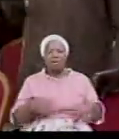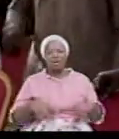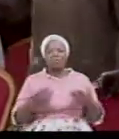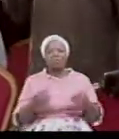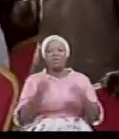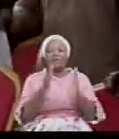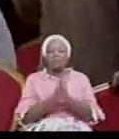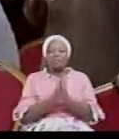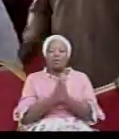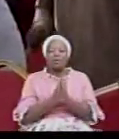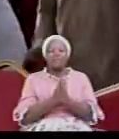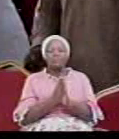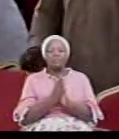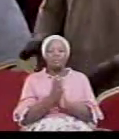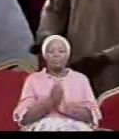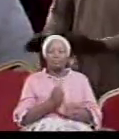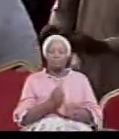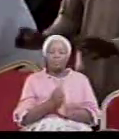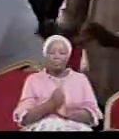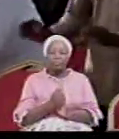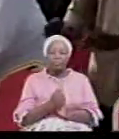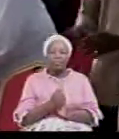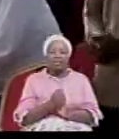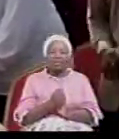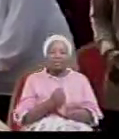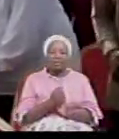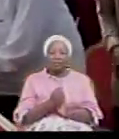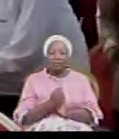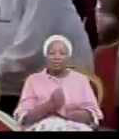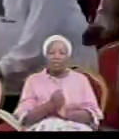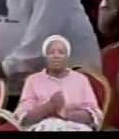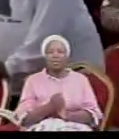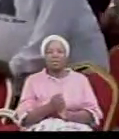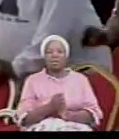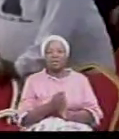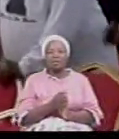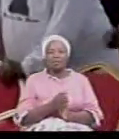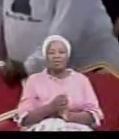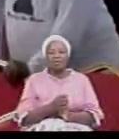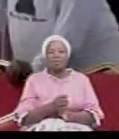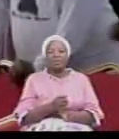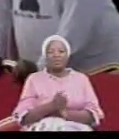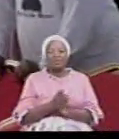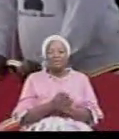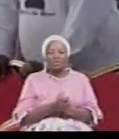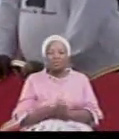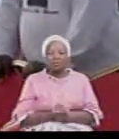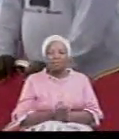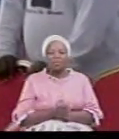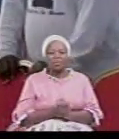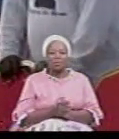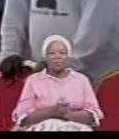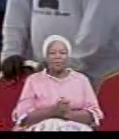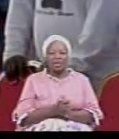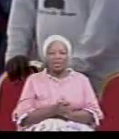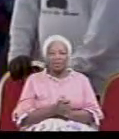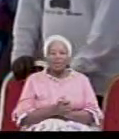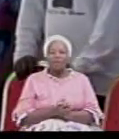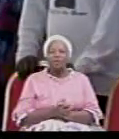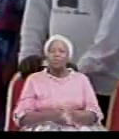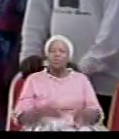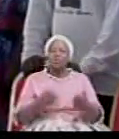promise. The promise of the Lord is those who come to him, he will save them. And that is why we want to thank the